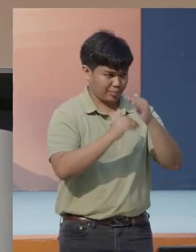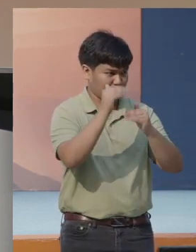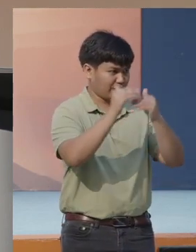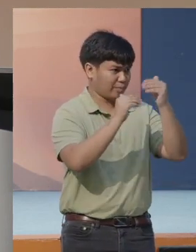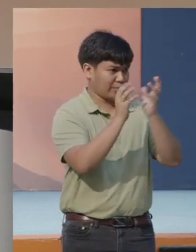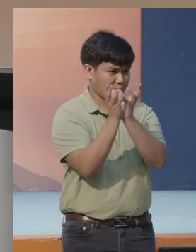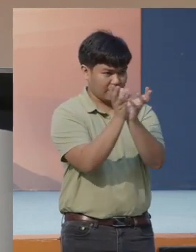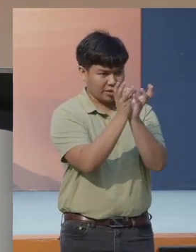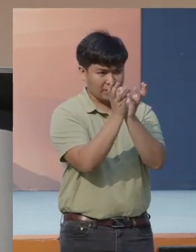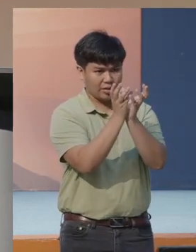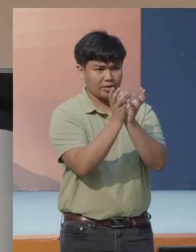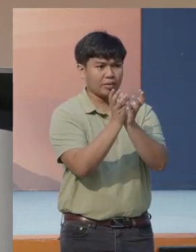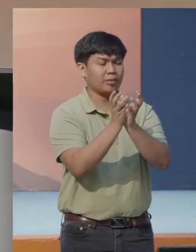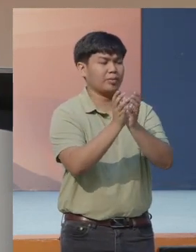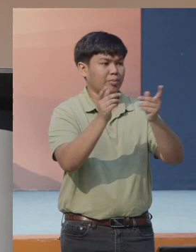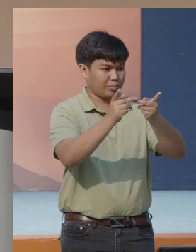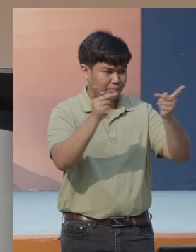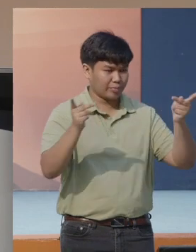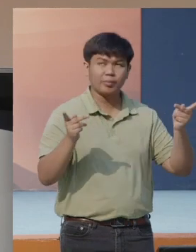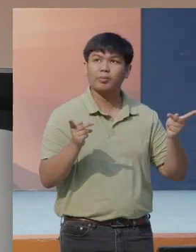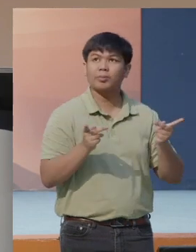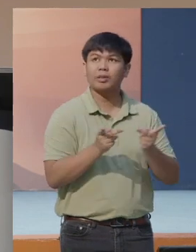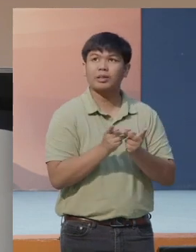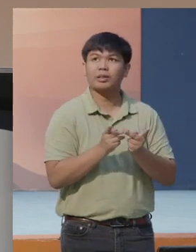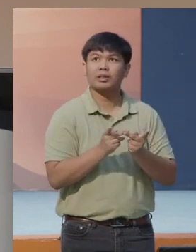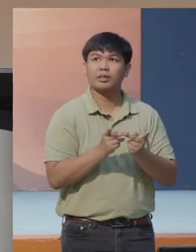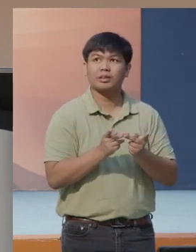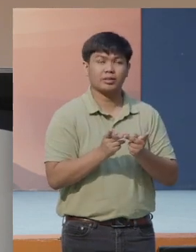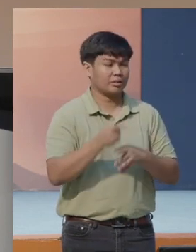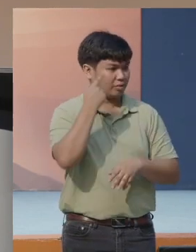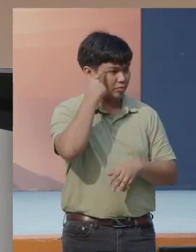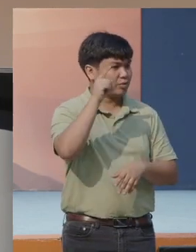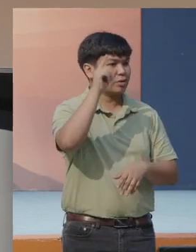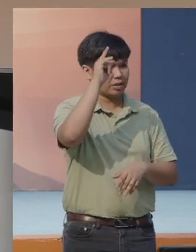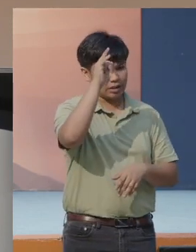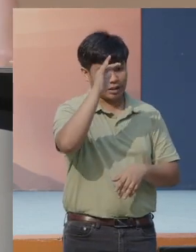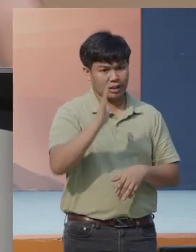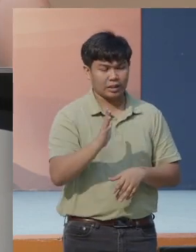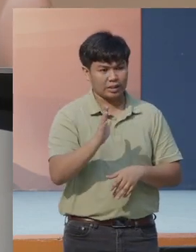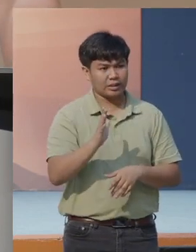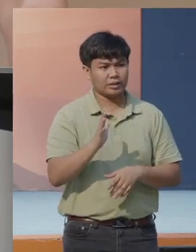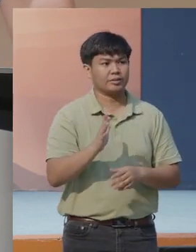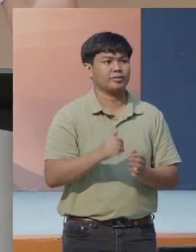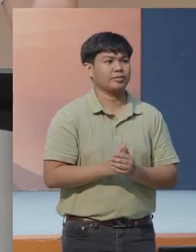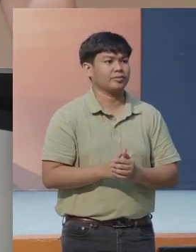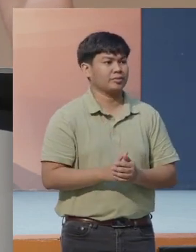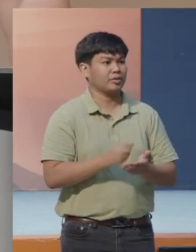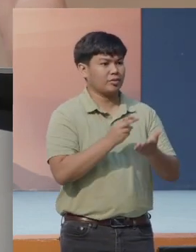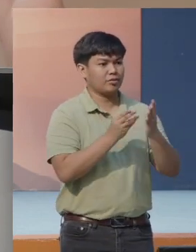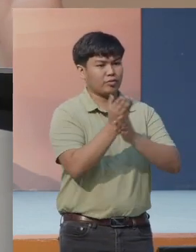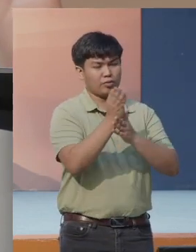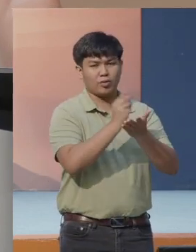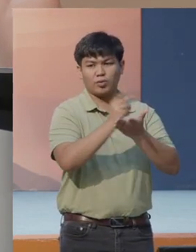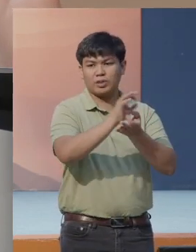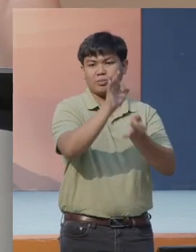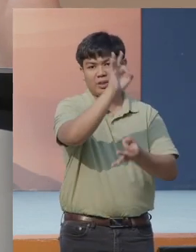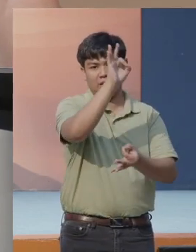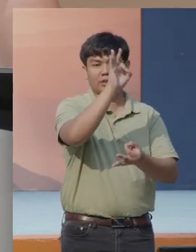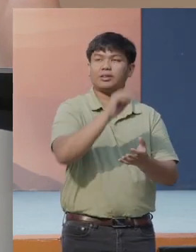together into a dwelling place for God by the Spirit.